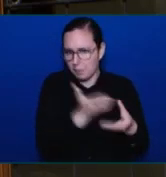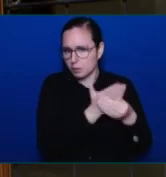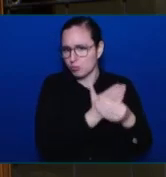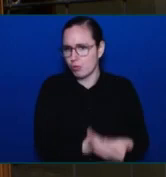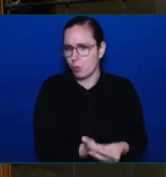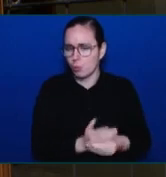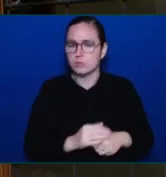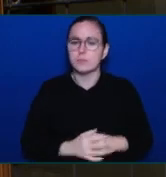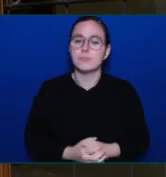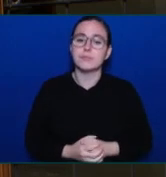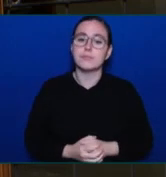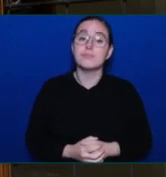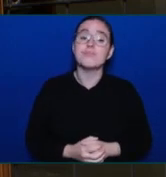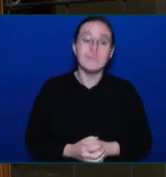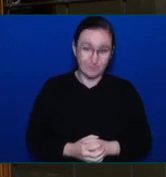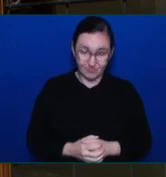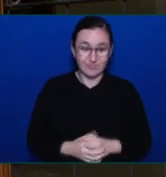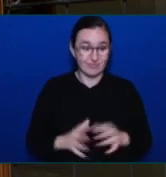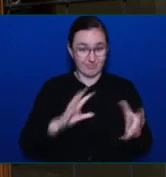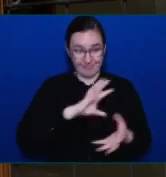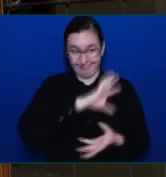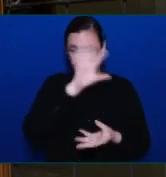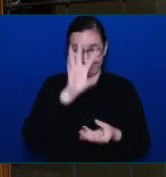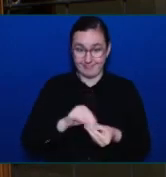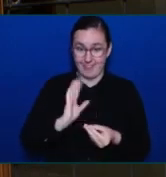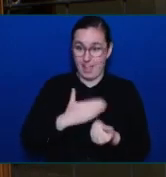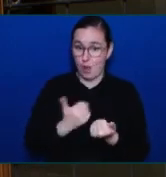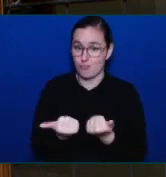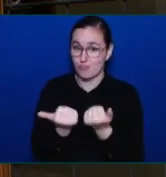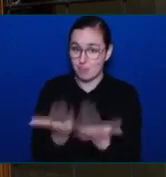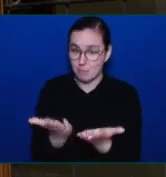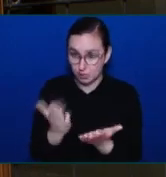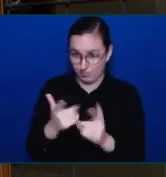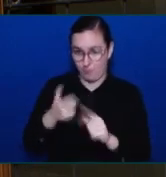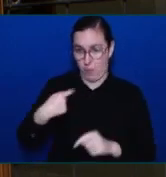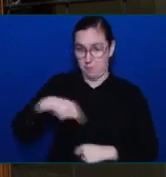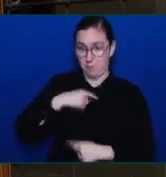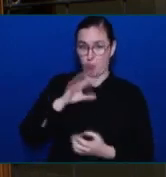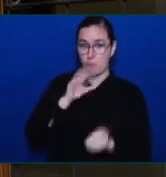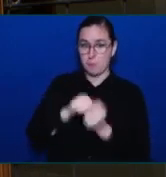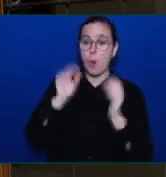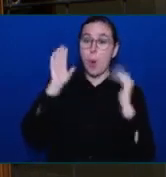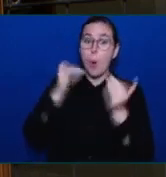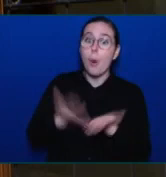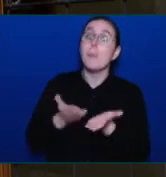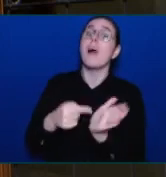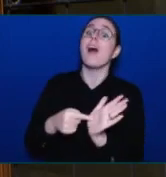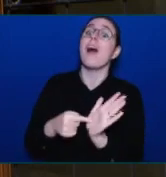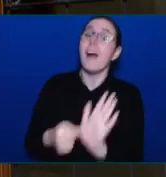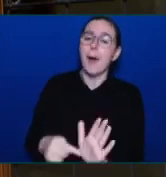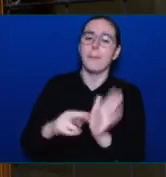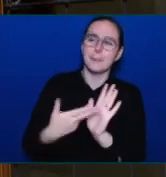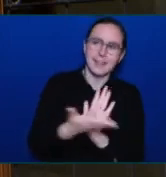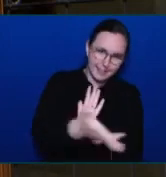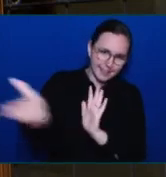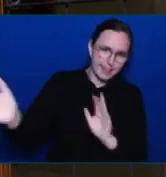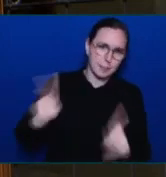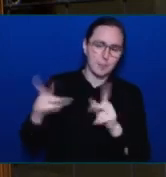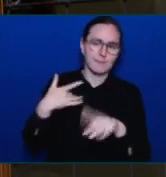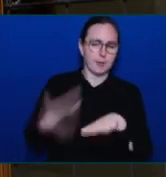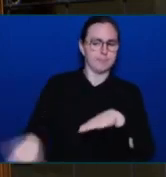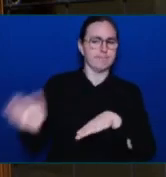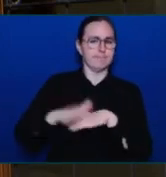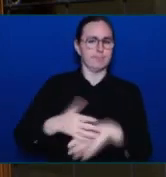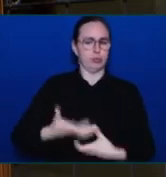promote increased trust in our public institutions. And I would like to take the time to express the